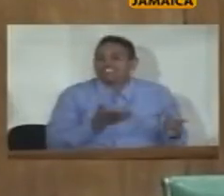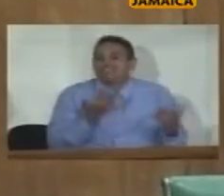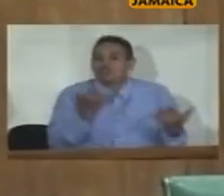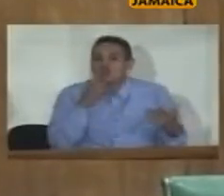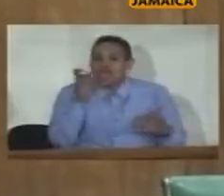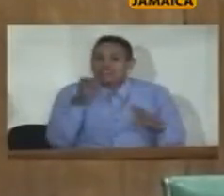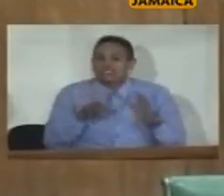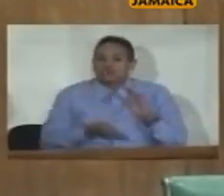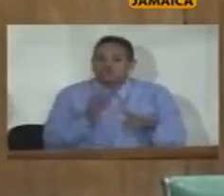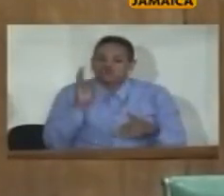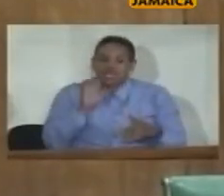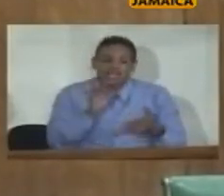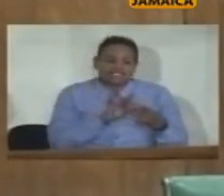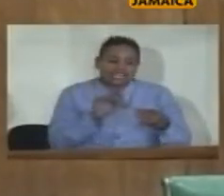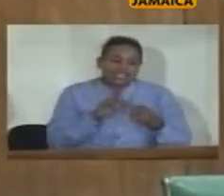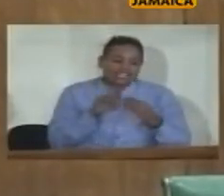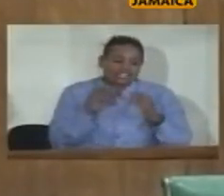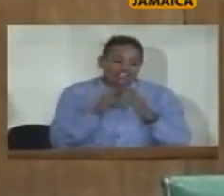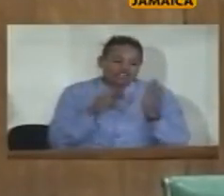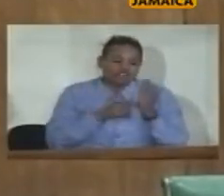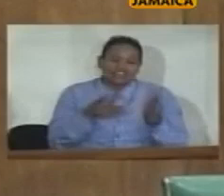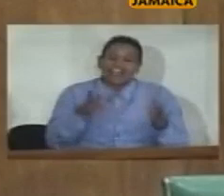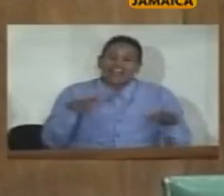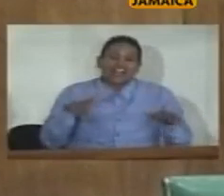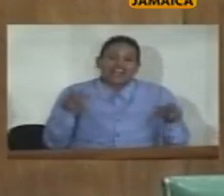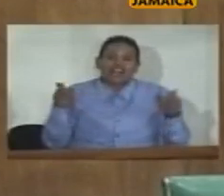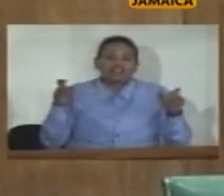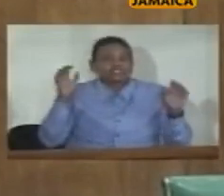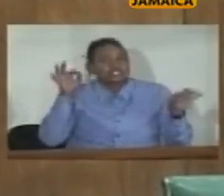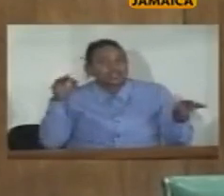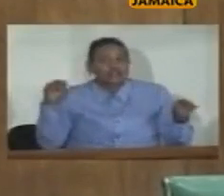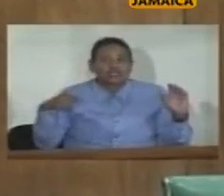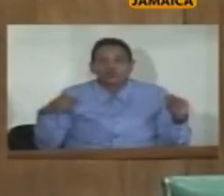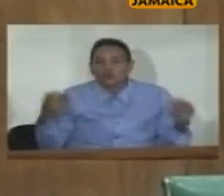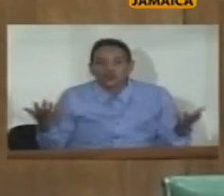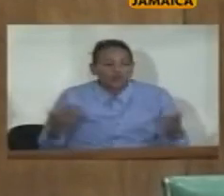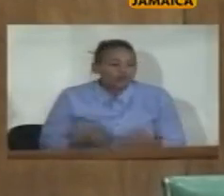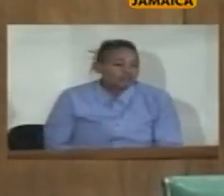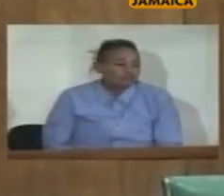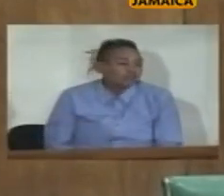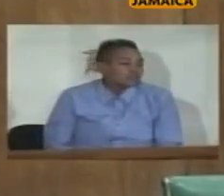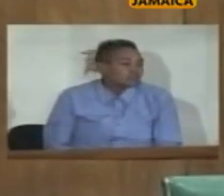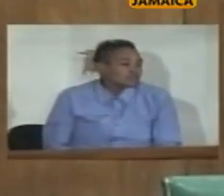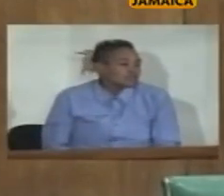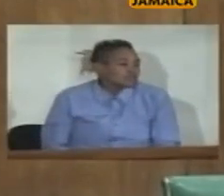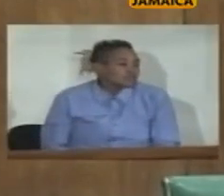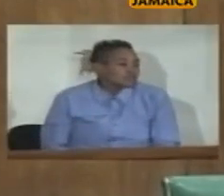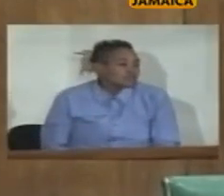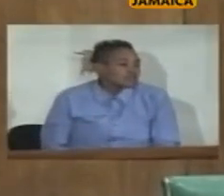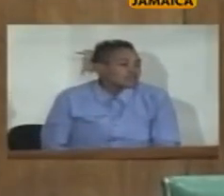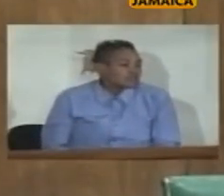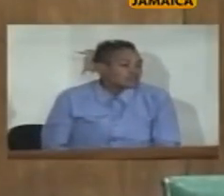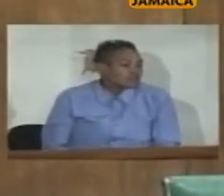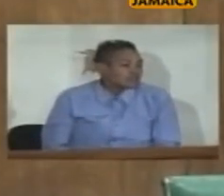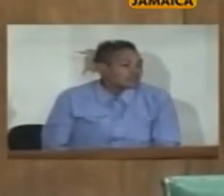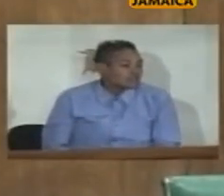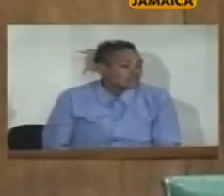withdraw, as is stated in the standing orders, and you have not ruled on it, Mr. Speaker. He's made it worse.